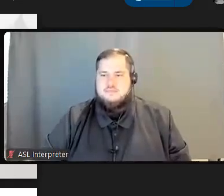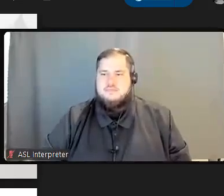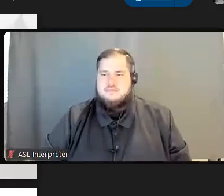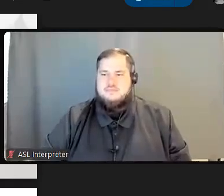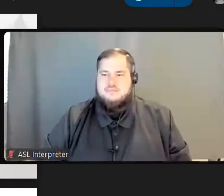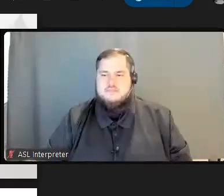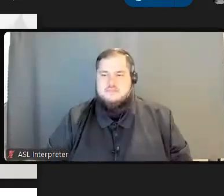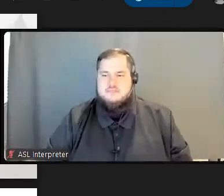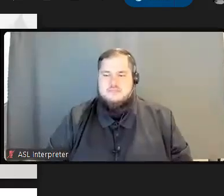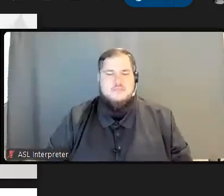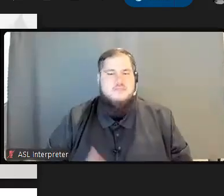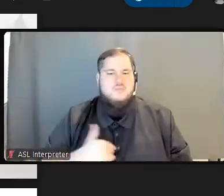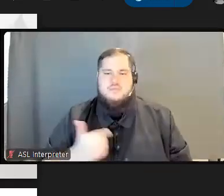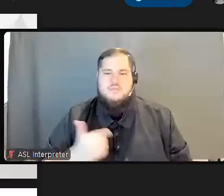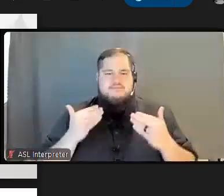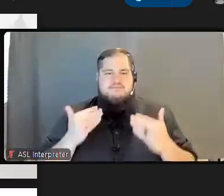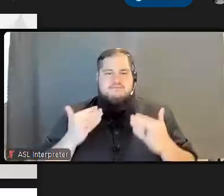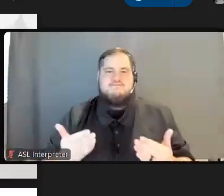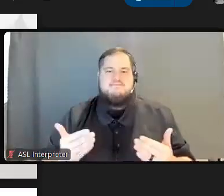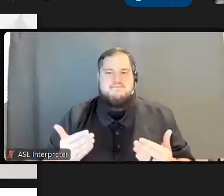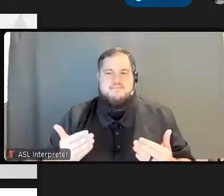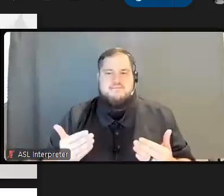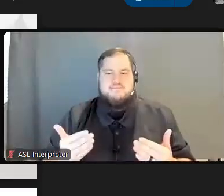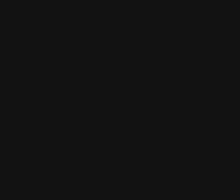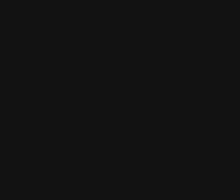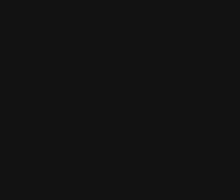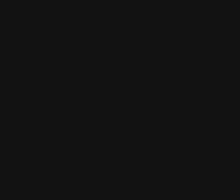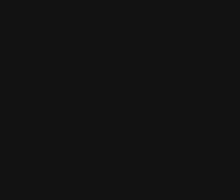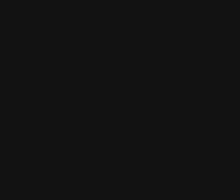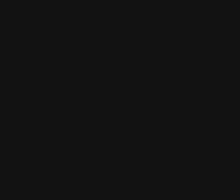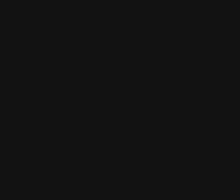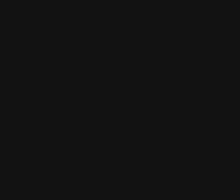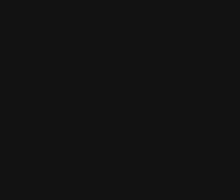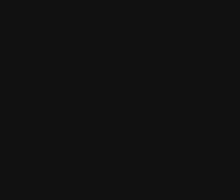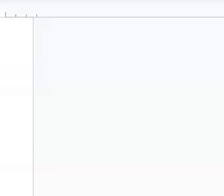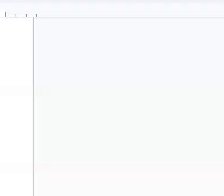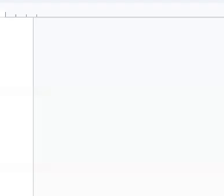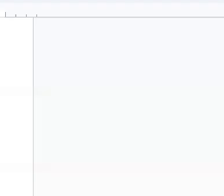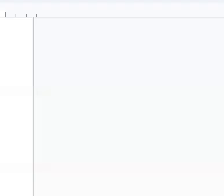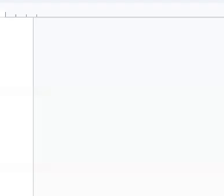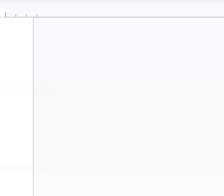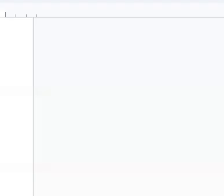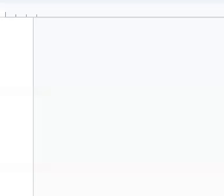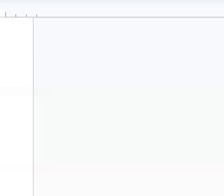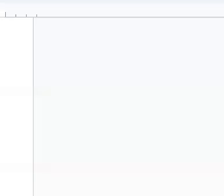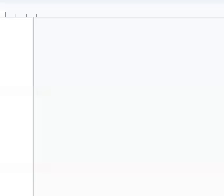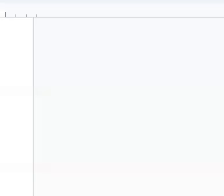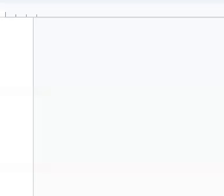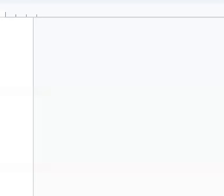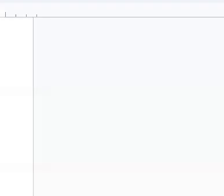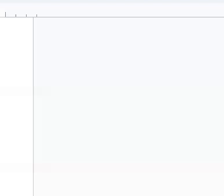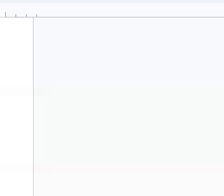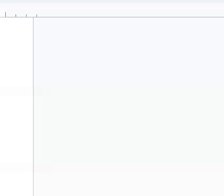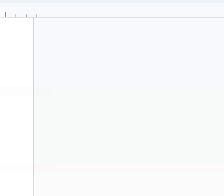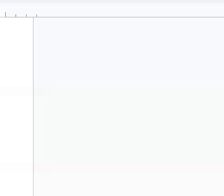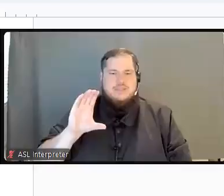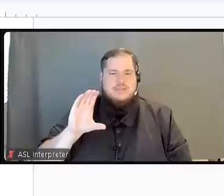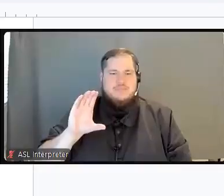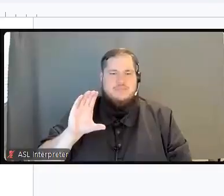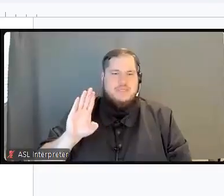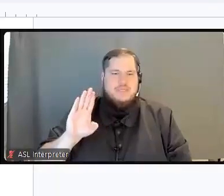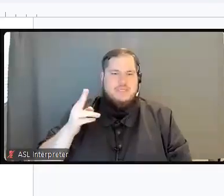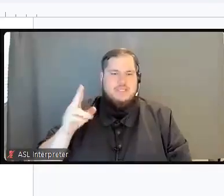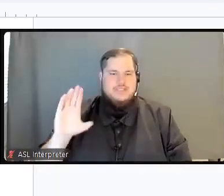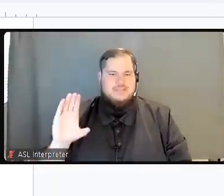All right, let's move forward. We're going to do, Megan's going to give us a review of the CCBHC. We're going to receive